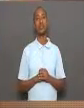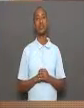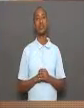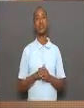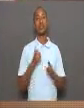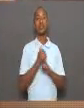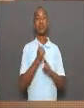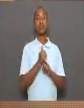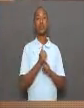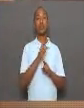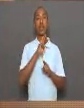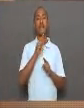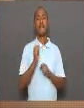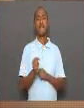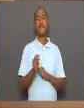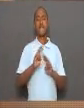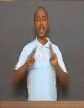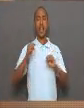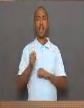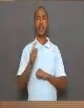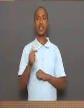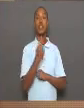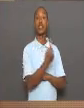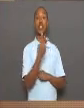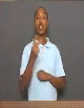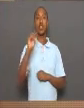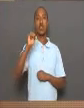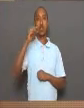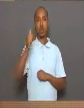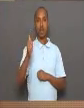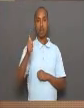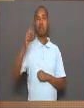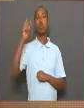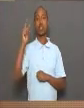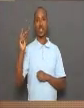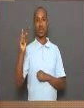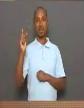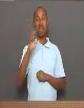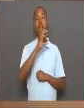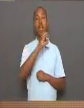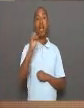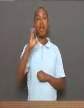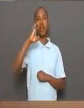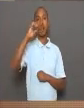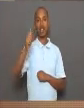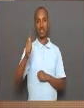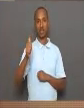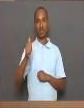Metals that are very active, such as sodium, potassium, and